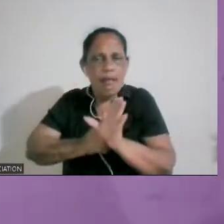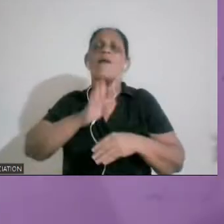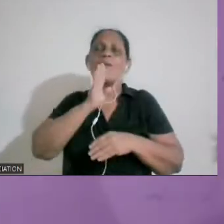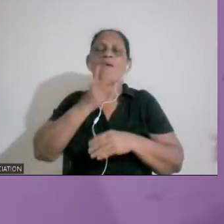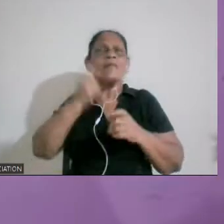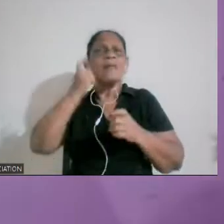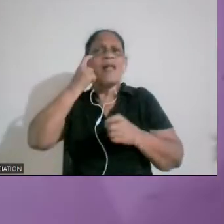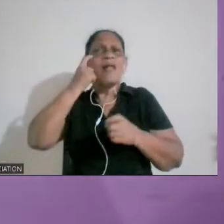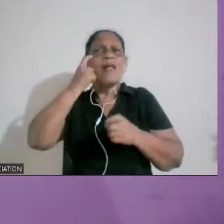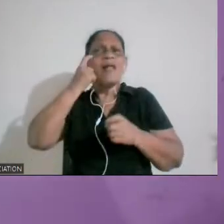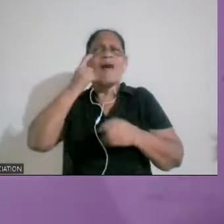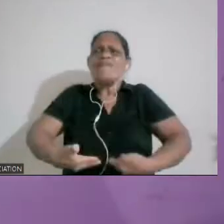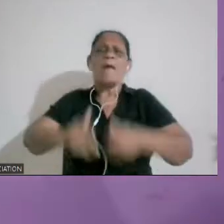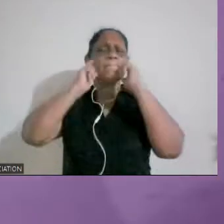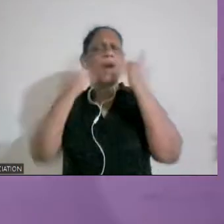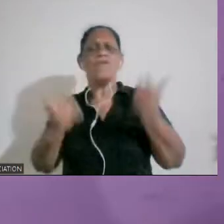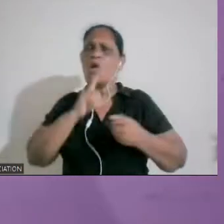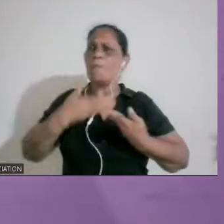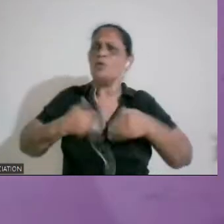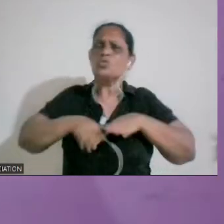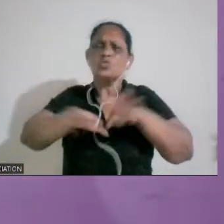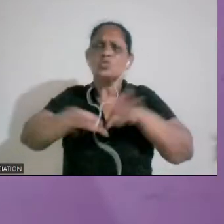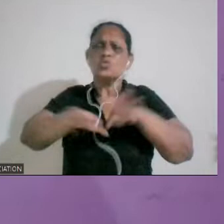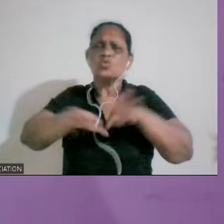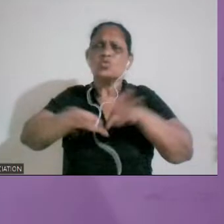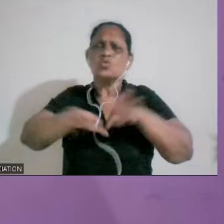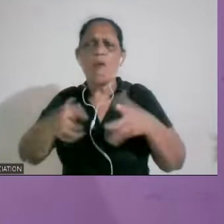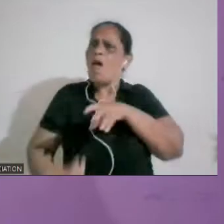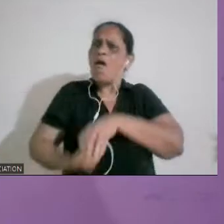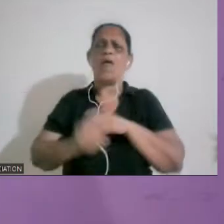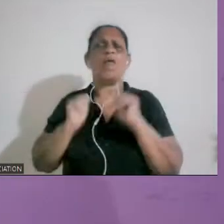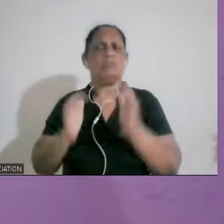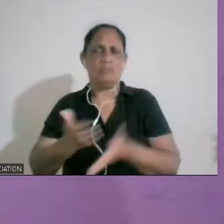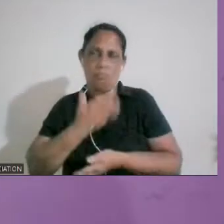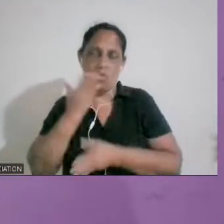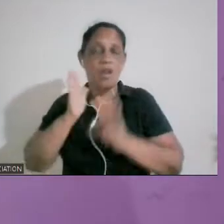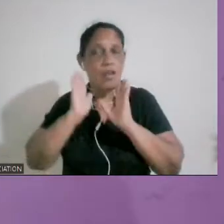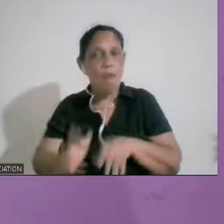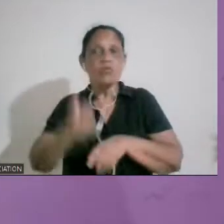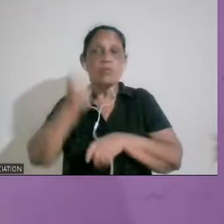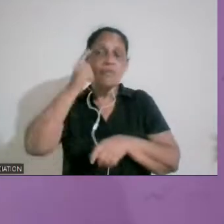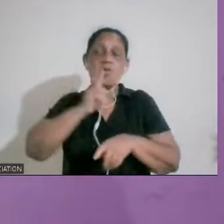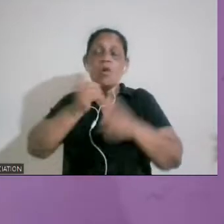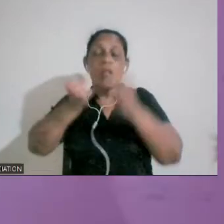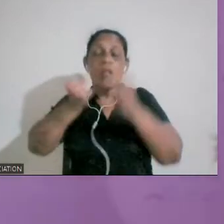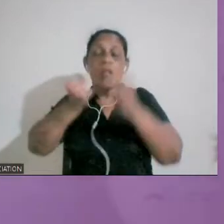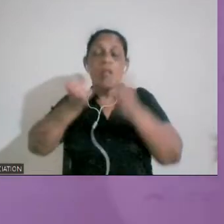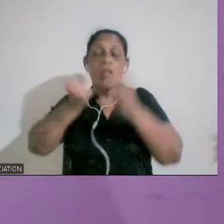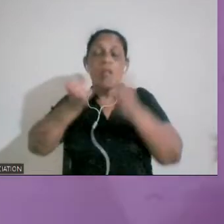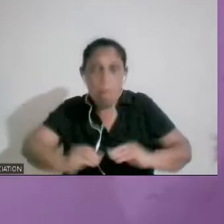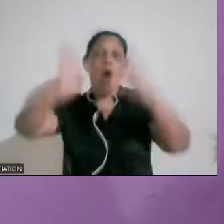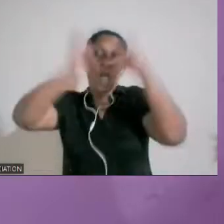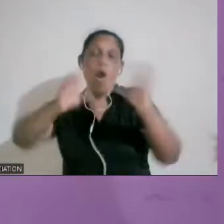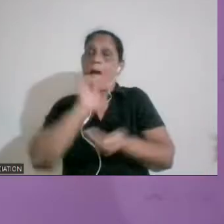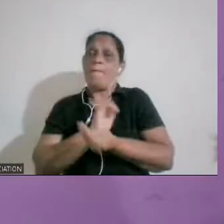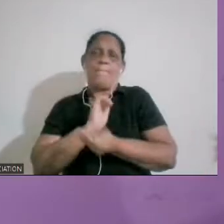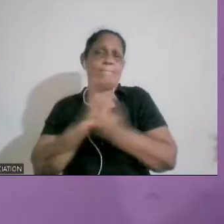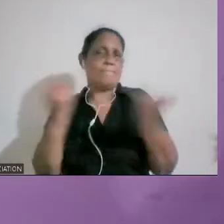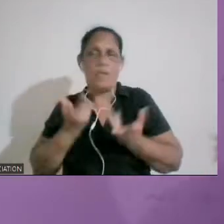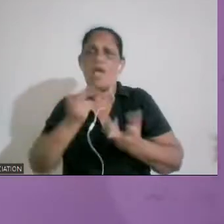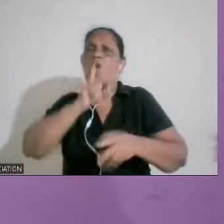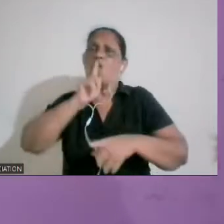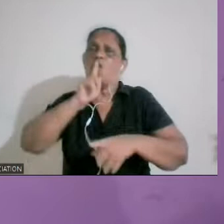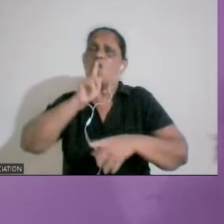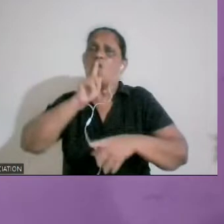overnight. You have to change them frequently, like every 4 to 6 hours. One more thing to mention is that unfortunately